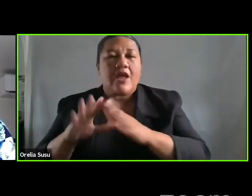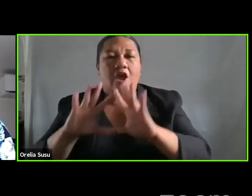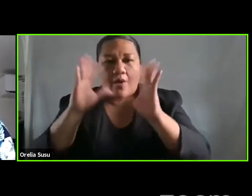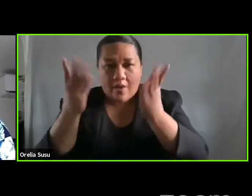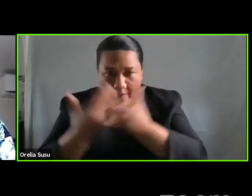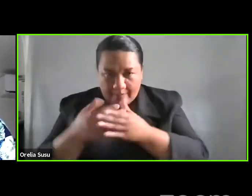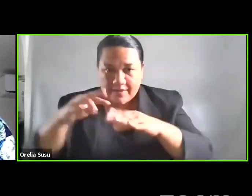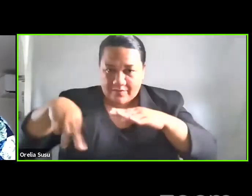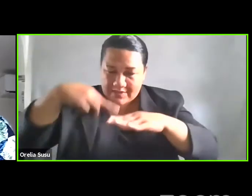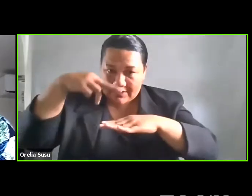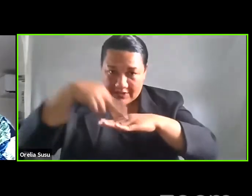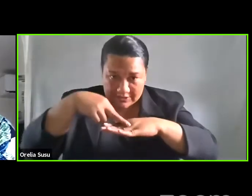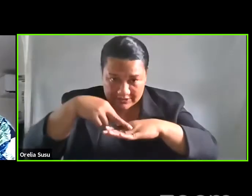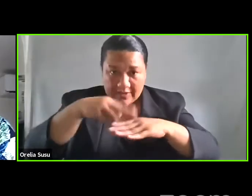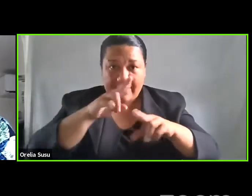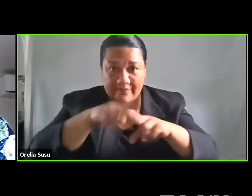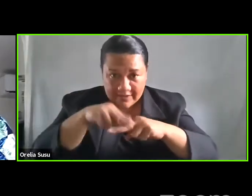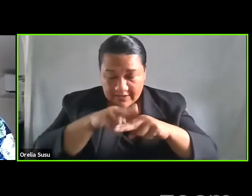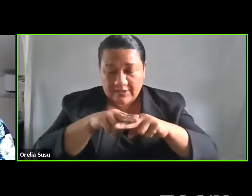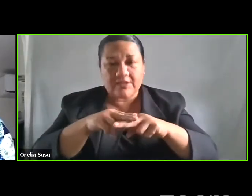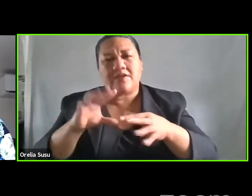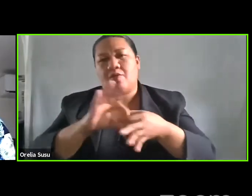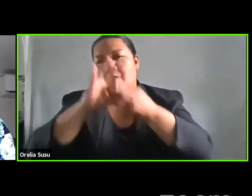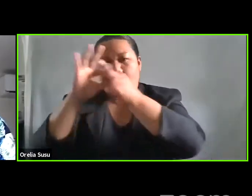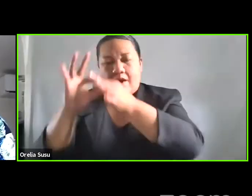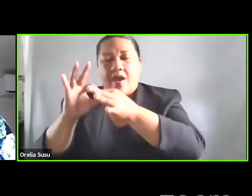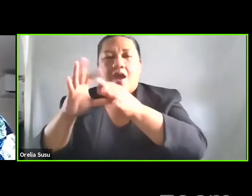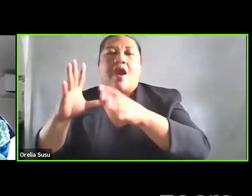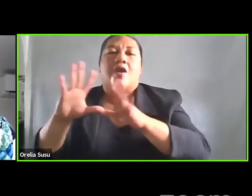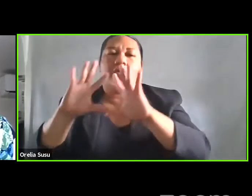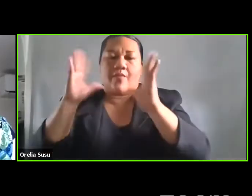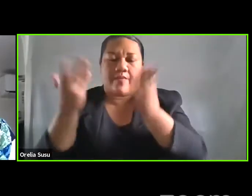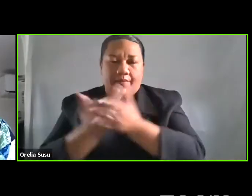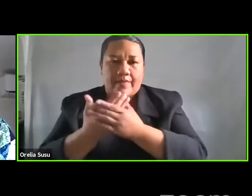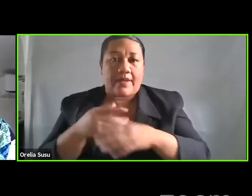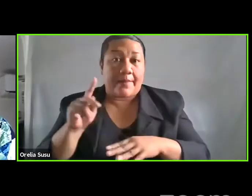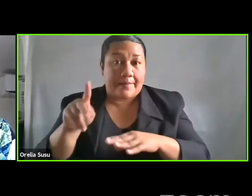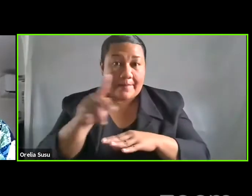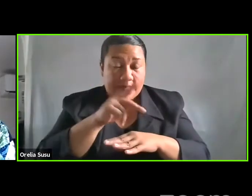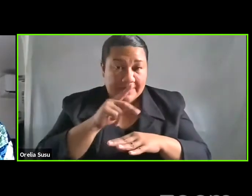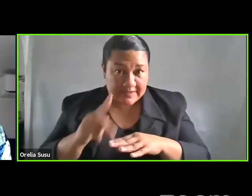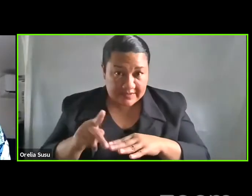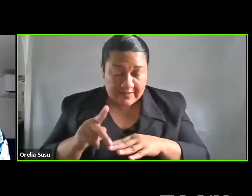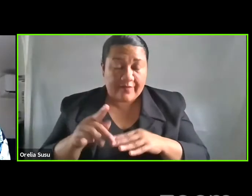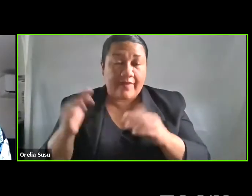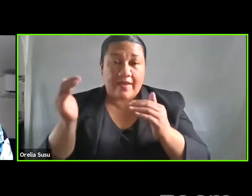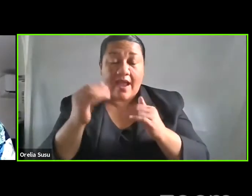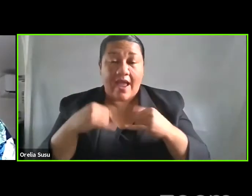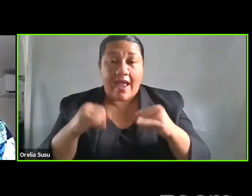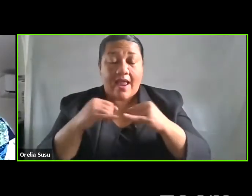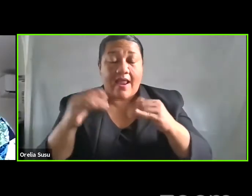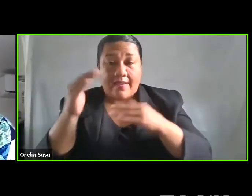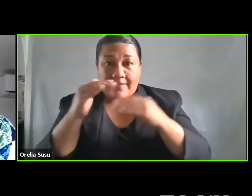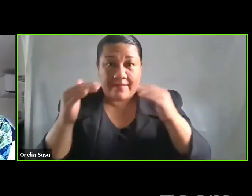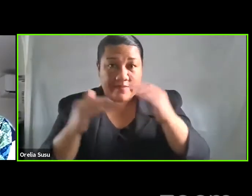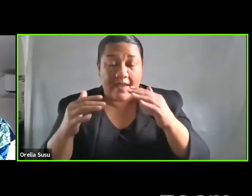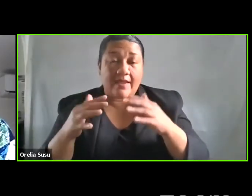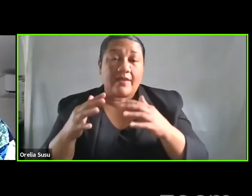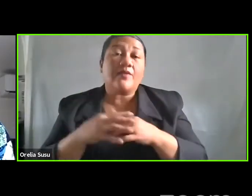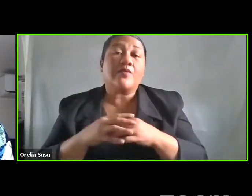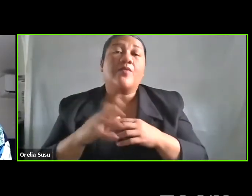community-led efforts. The Pacific Islands Climate Action Network is a network of over 130